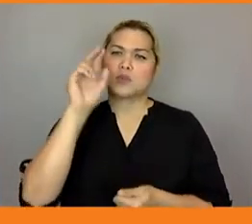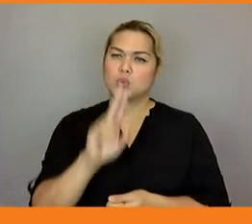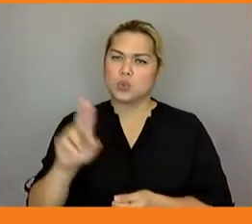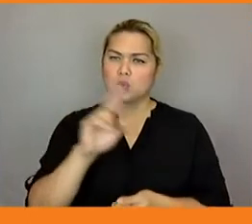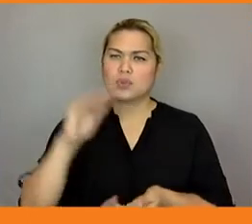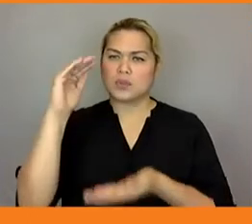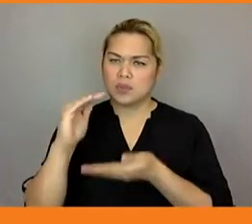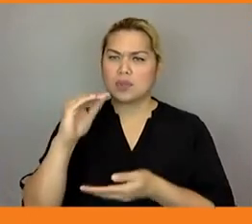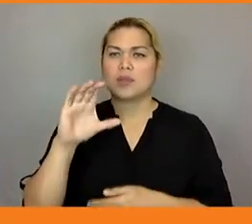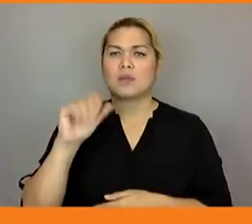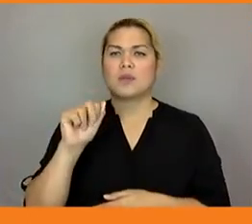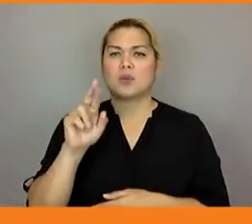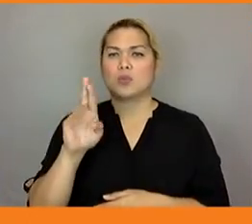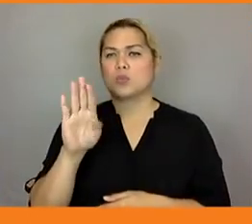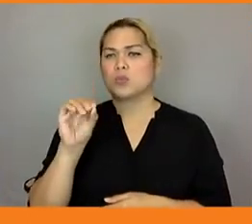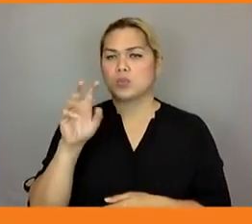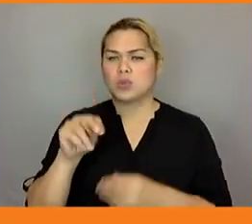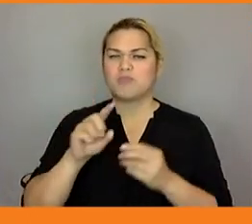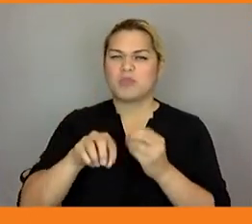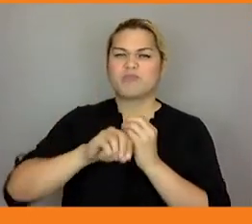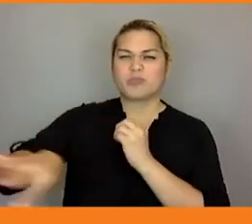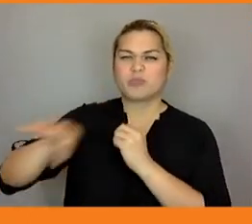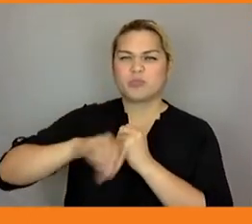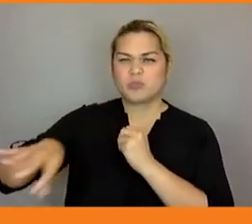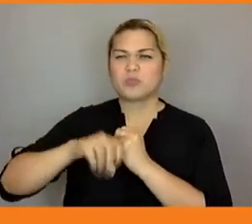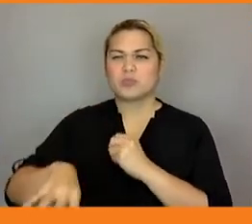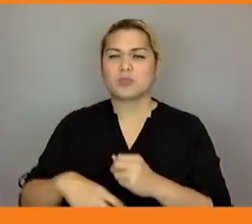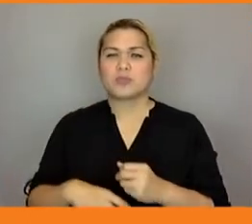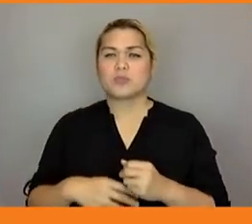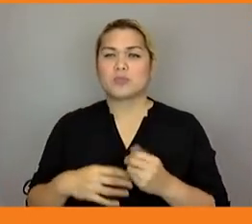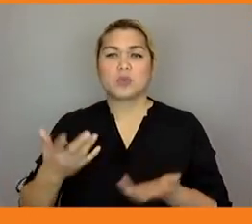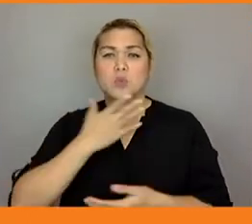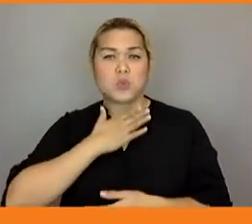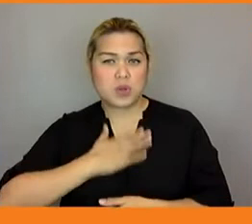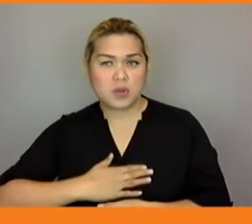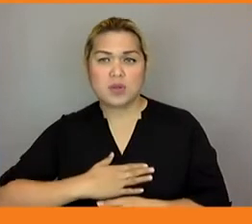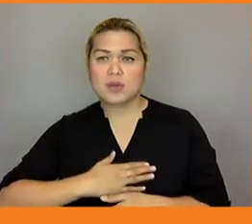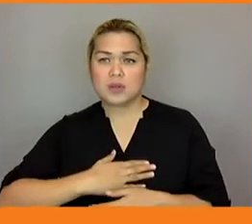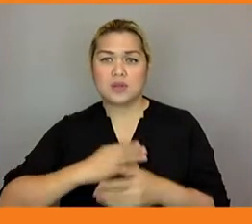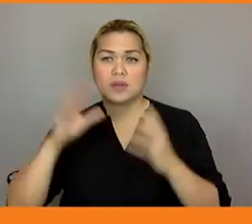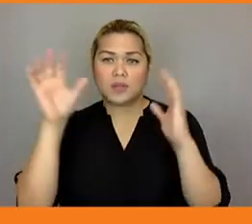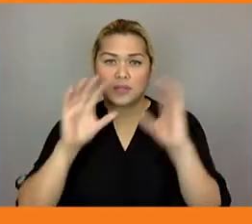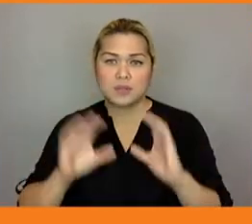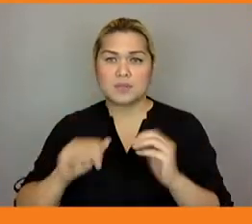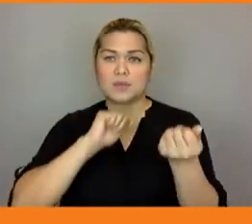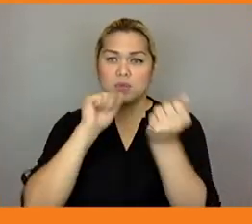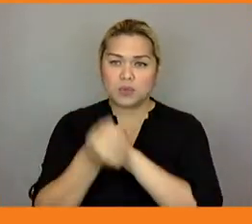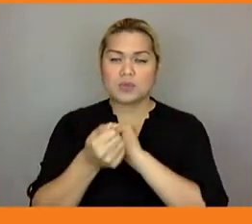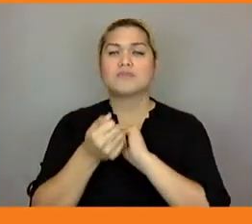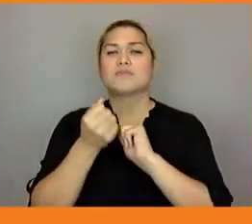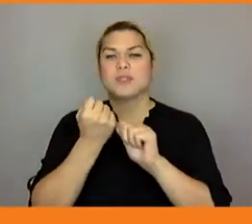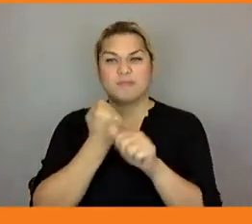obviously, building climate and disaster resilience and enhancing environmental sustainability are